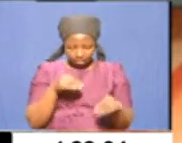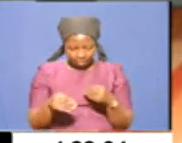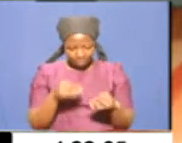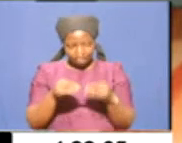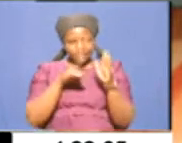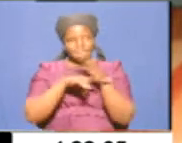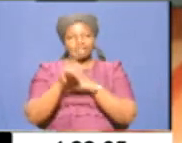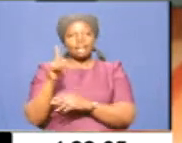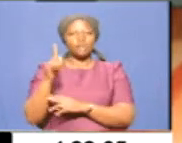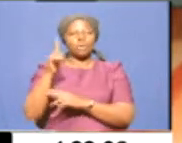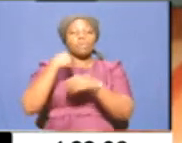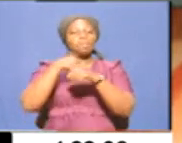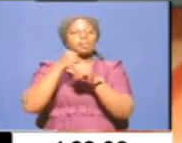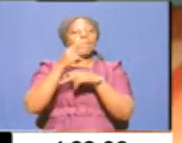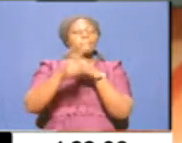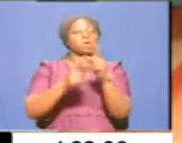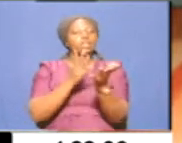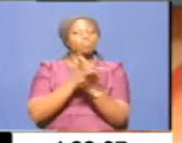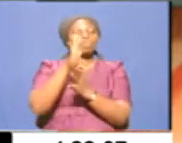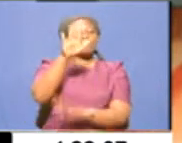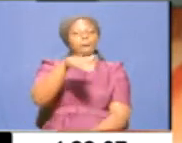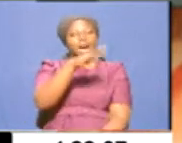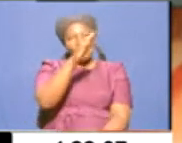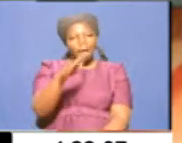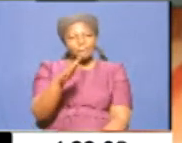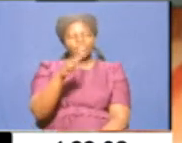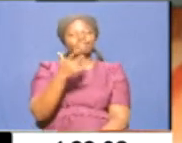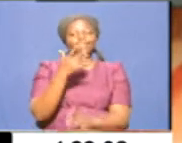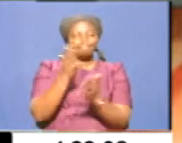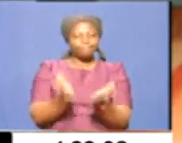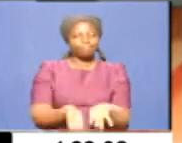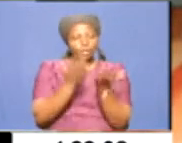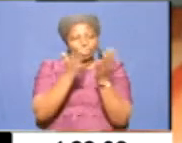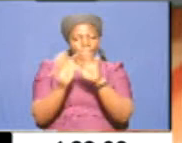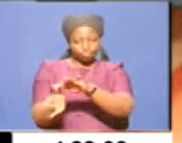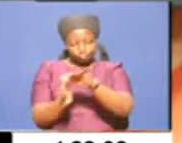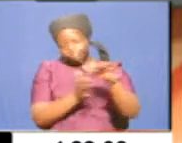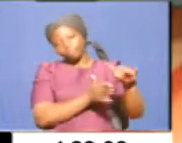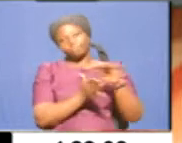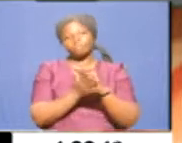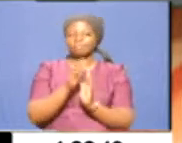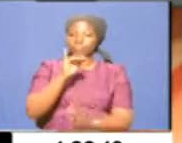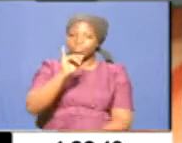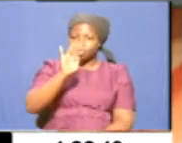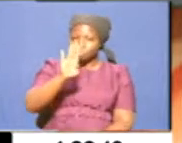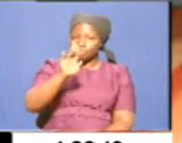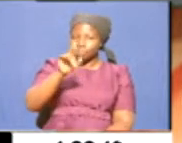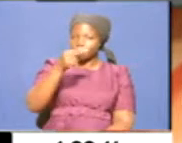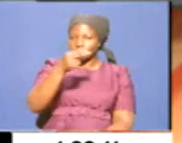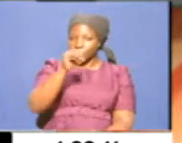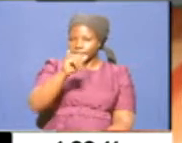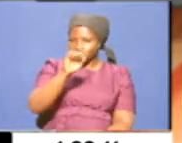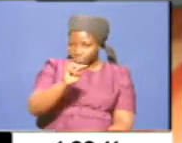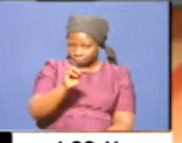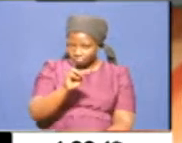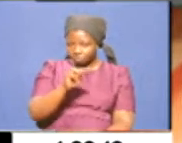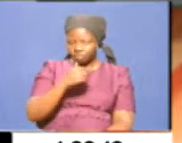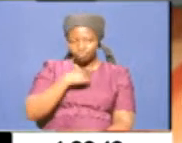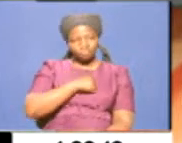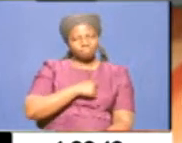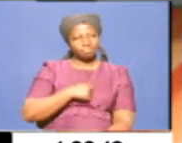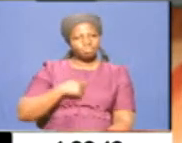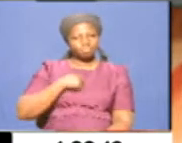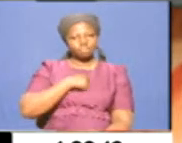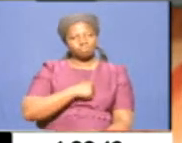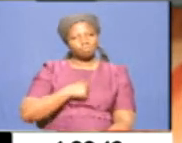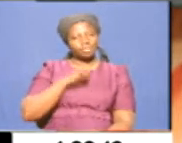lawmaking process through parliament is enhanced. We move on to other news. Ibrahim Kipkemboi Rotich. We take a quick